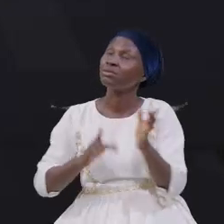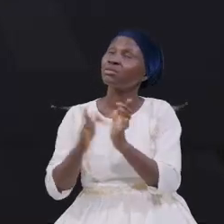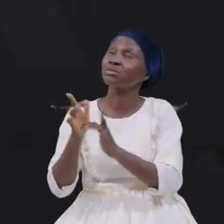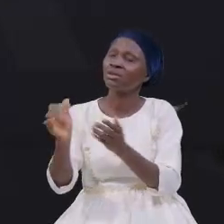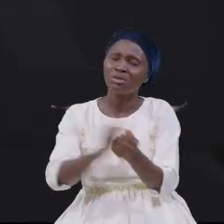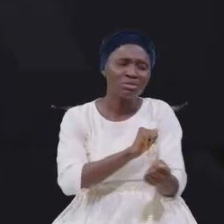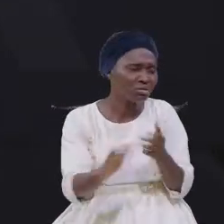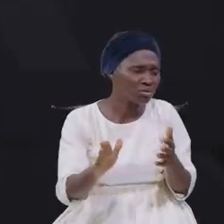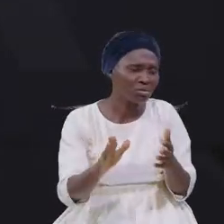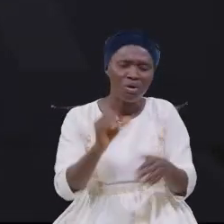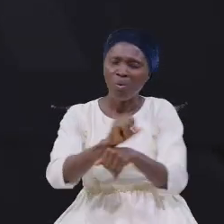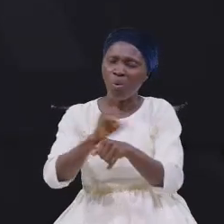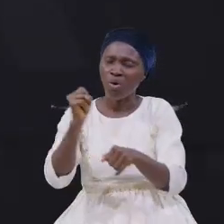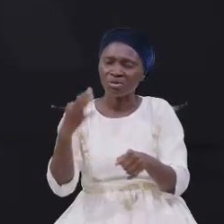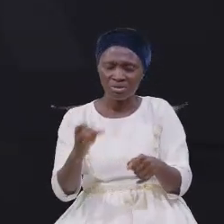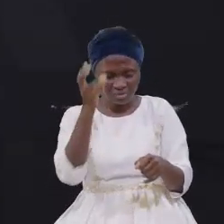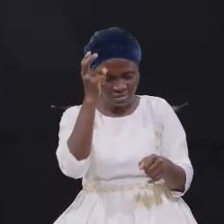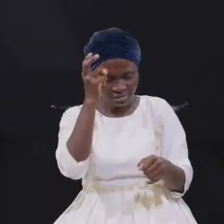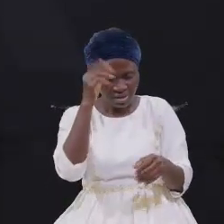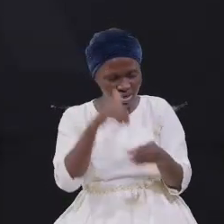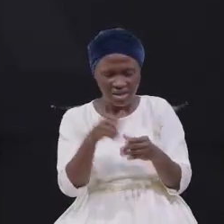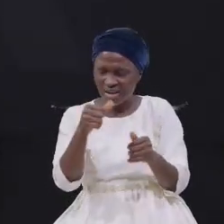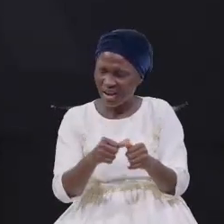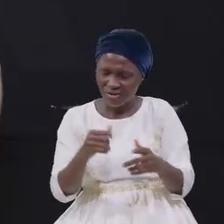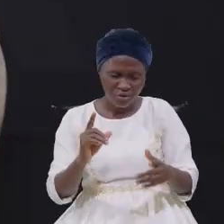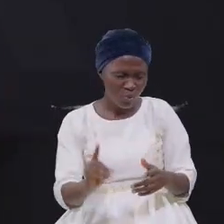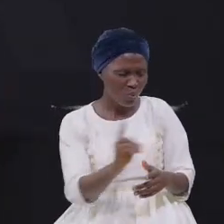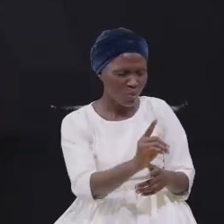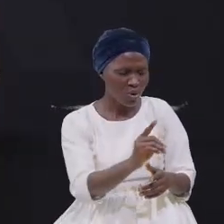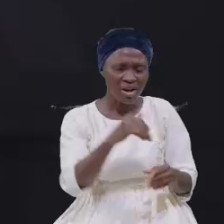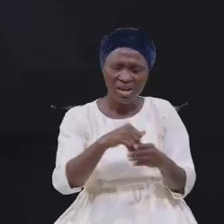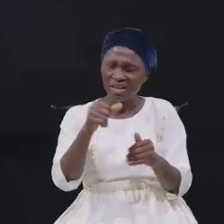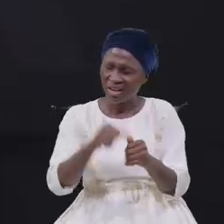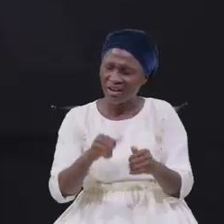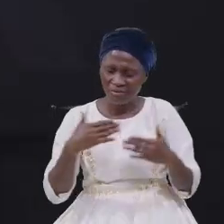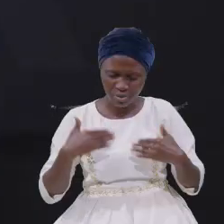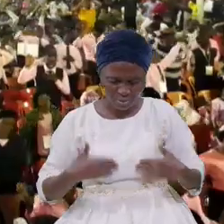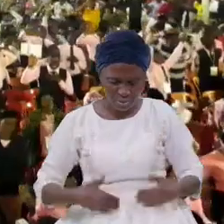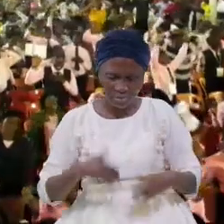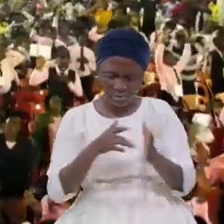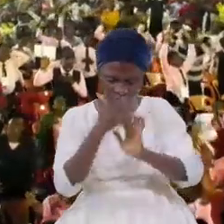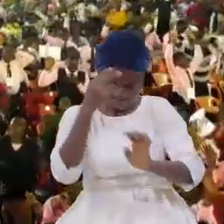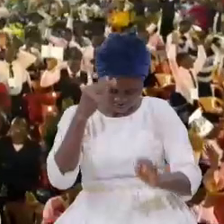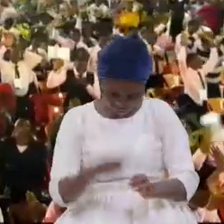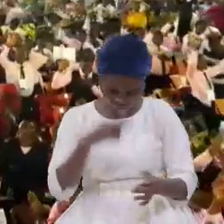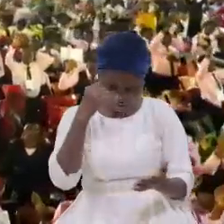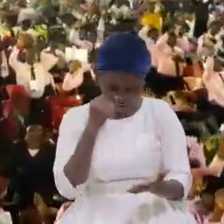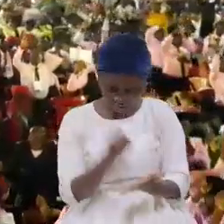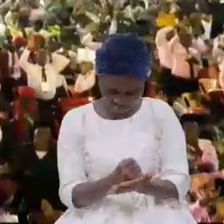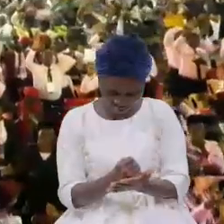the devil in everyone, in everybody, in Jesus' name.